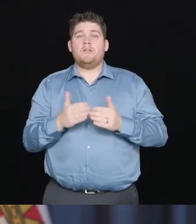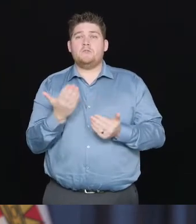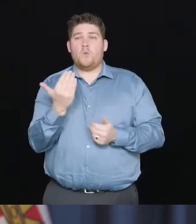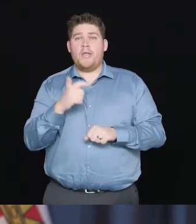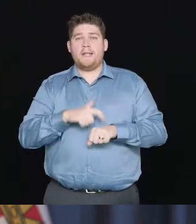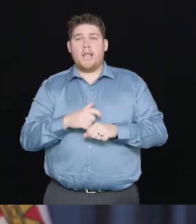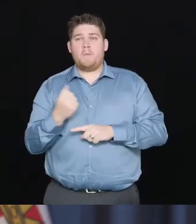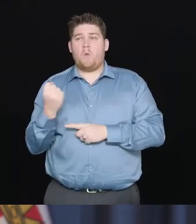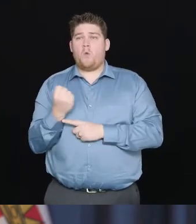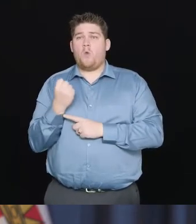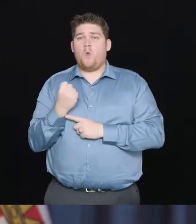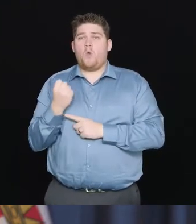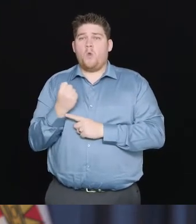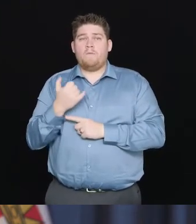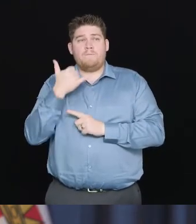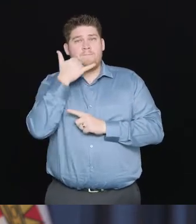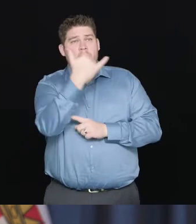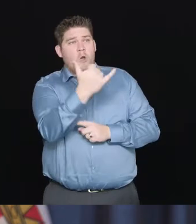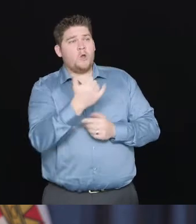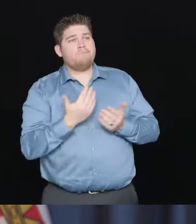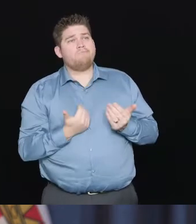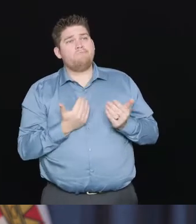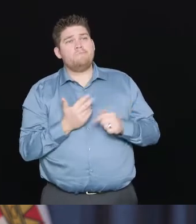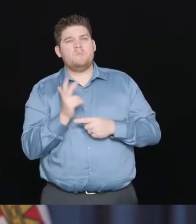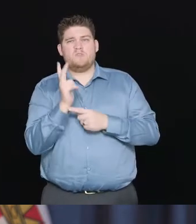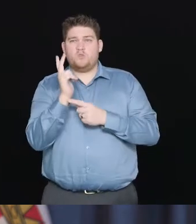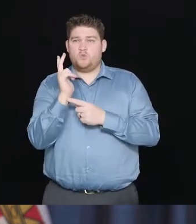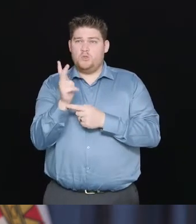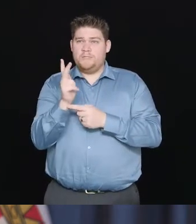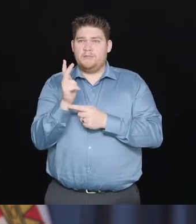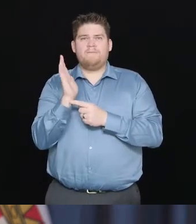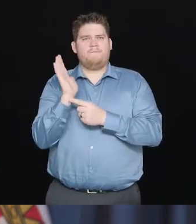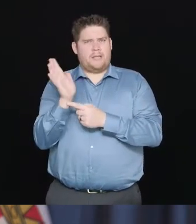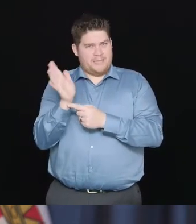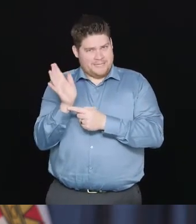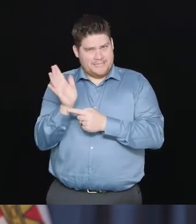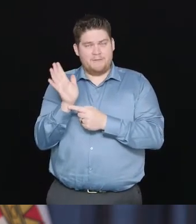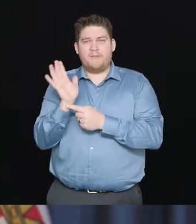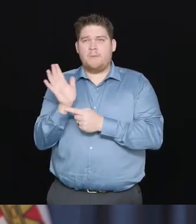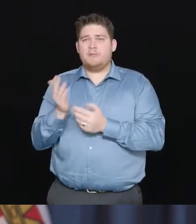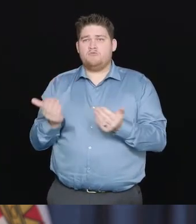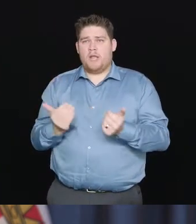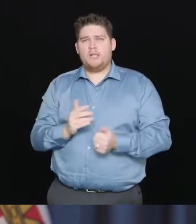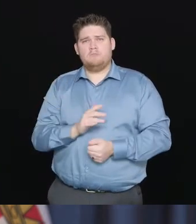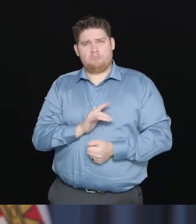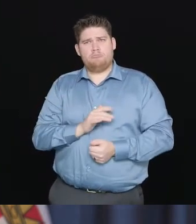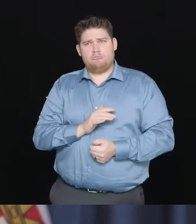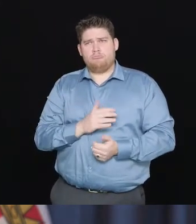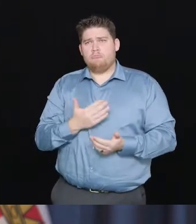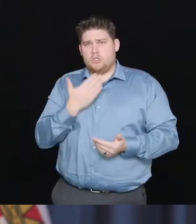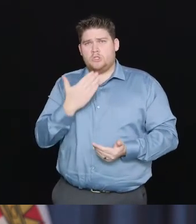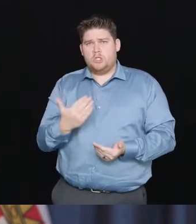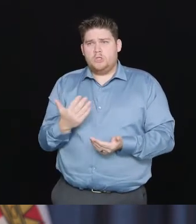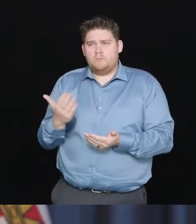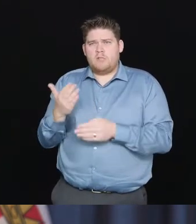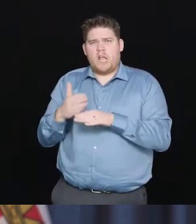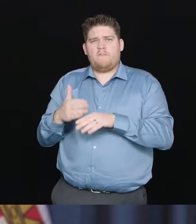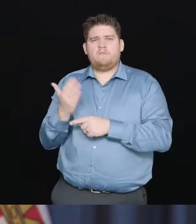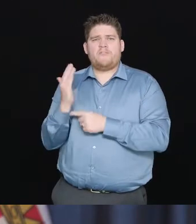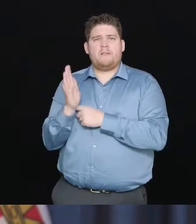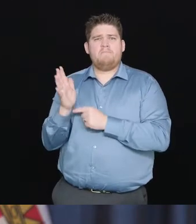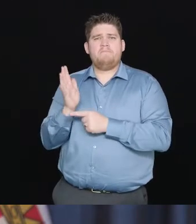staff and the commitment of those staff that have that we've seen at 811, which is enormously helpful to people as they